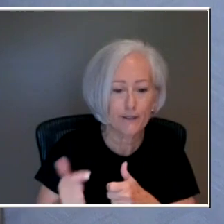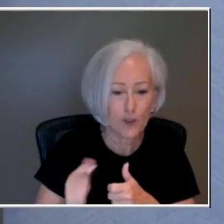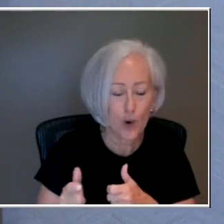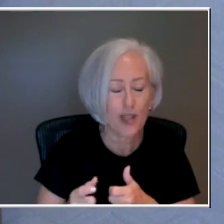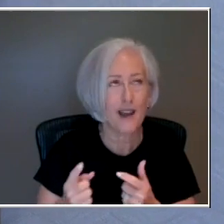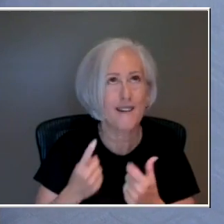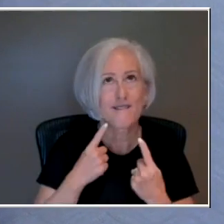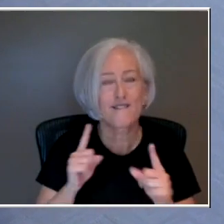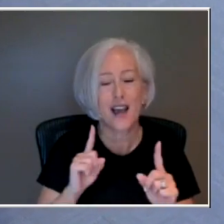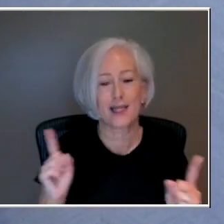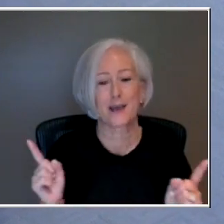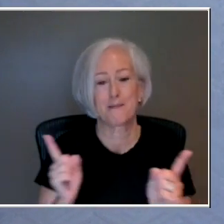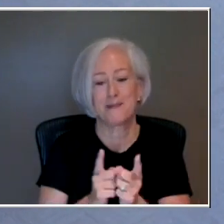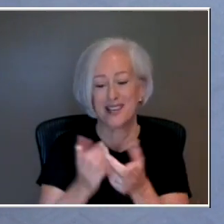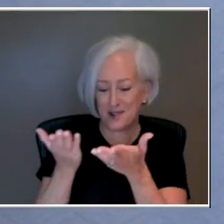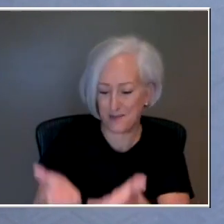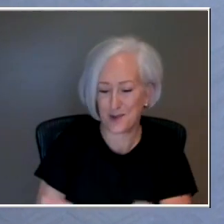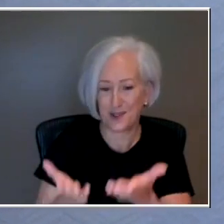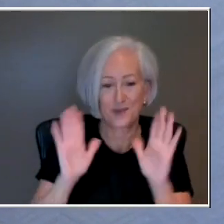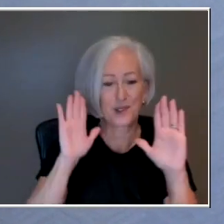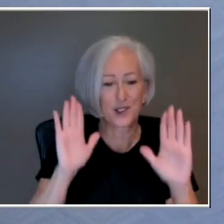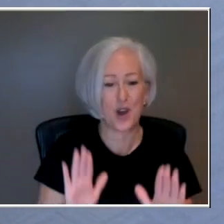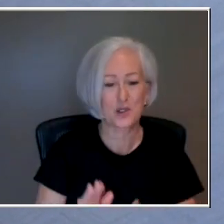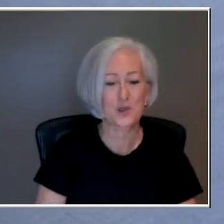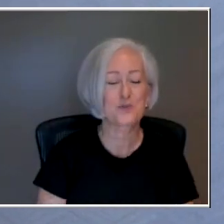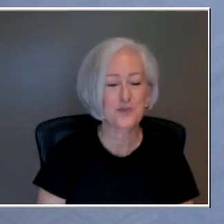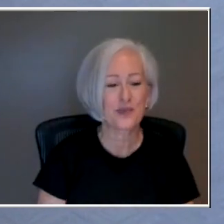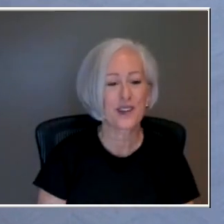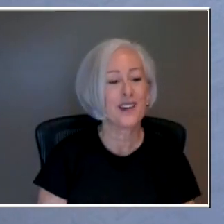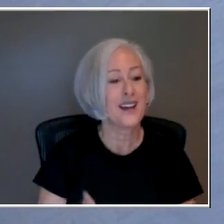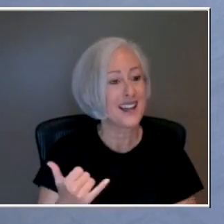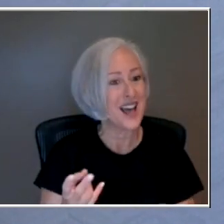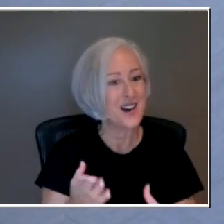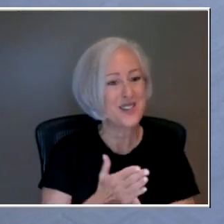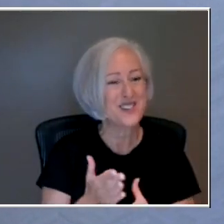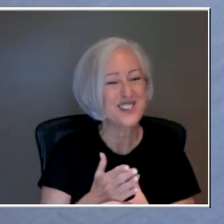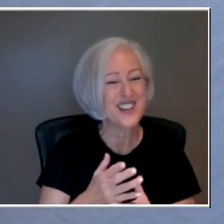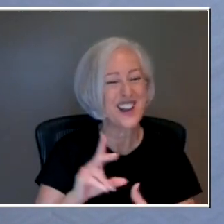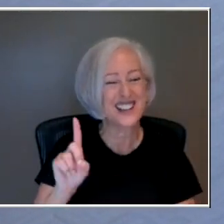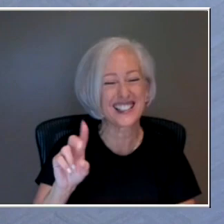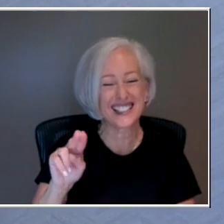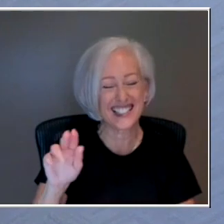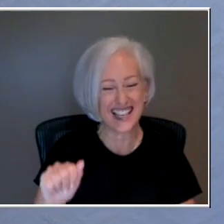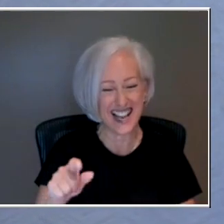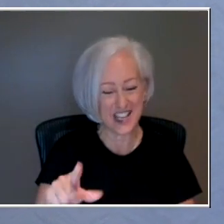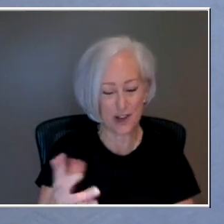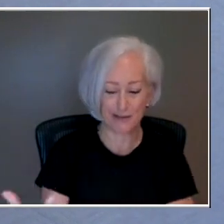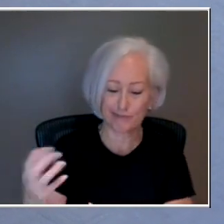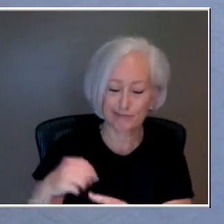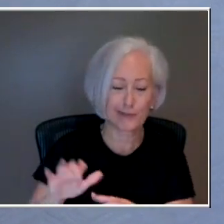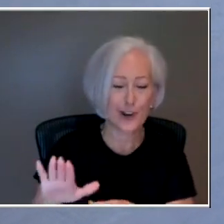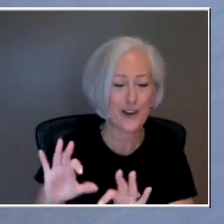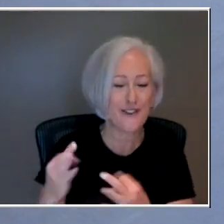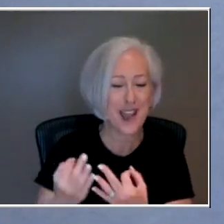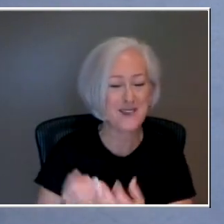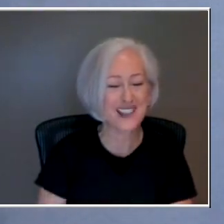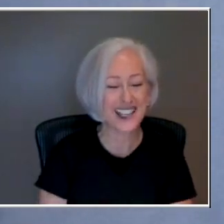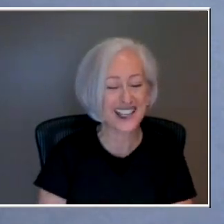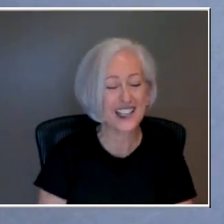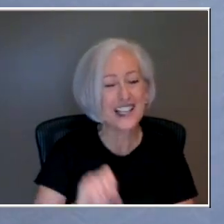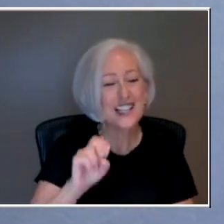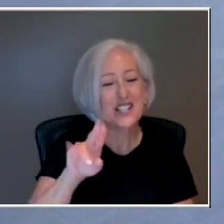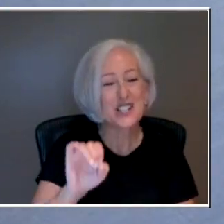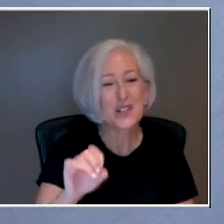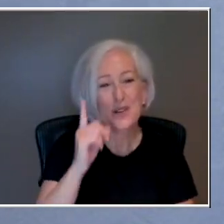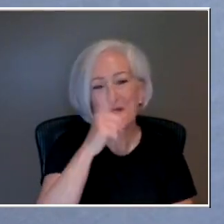person was awesome. And now that you share DNA and you're part of the family, Sue, you look like you were just